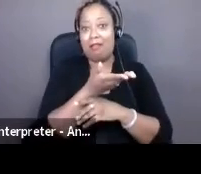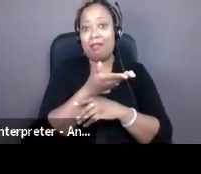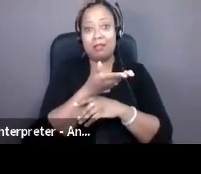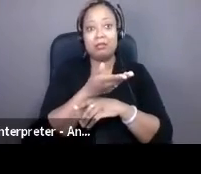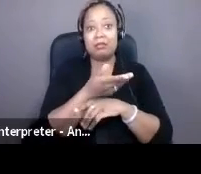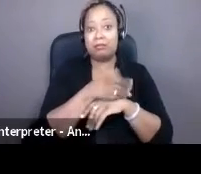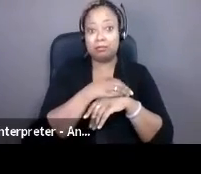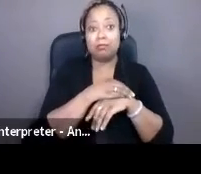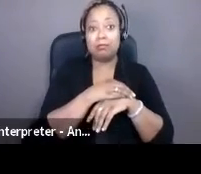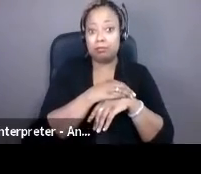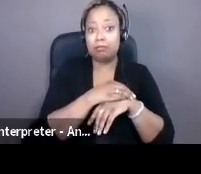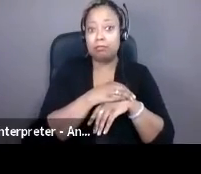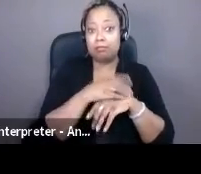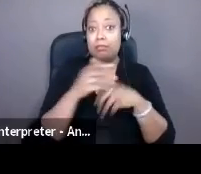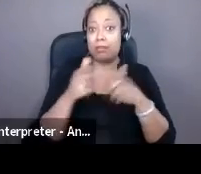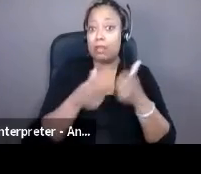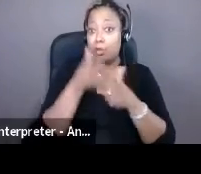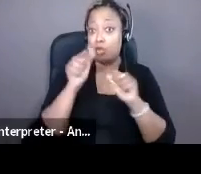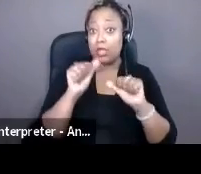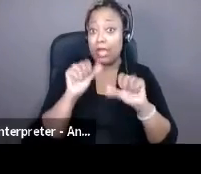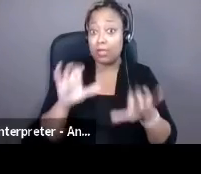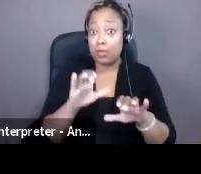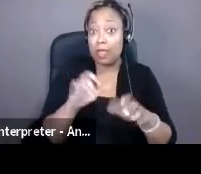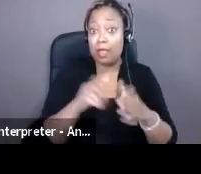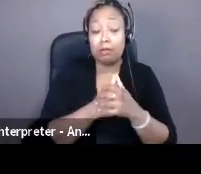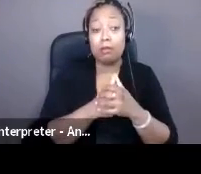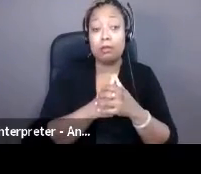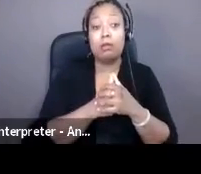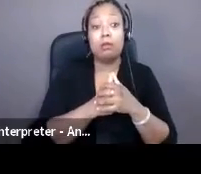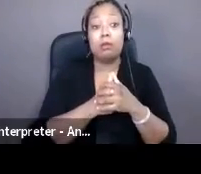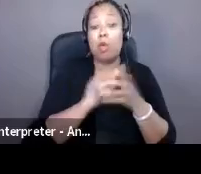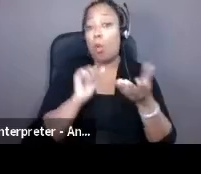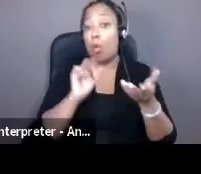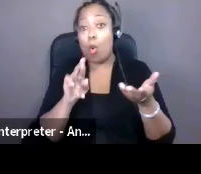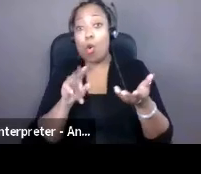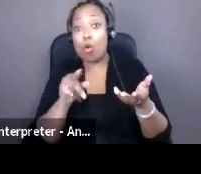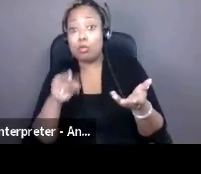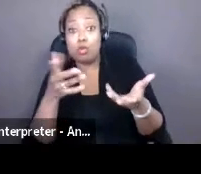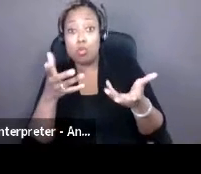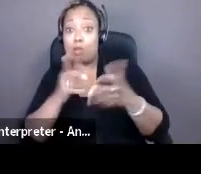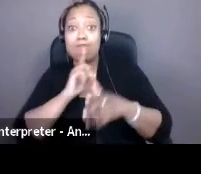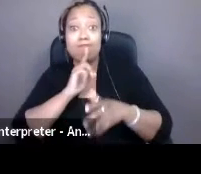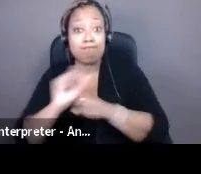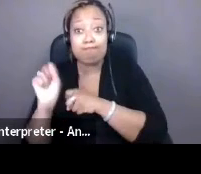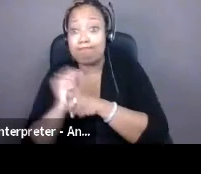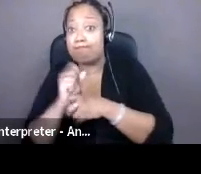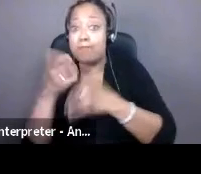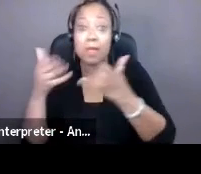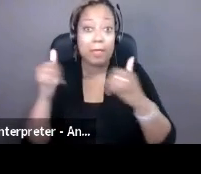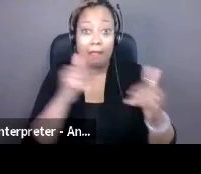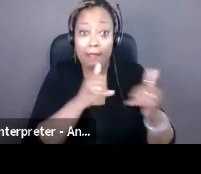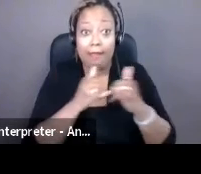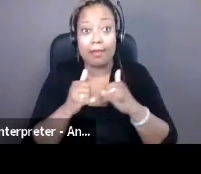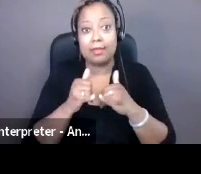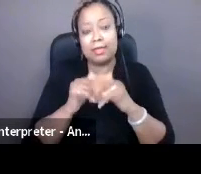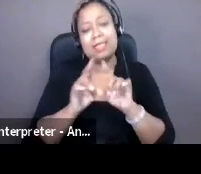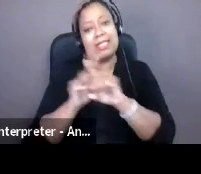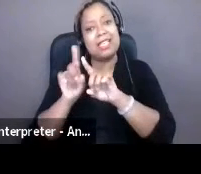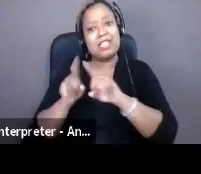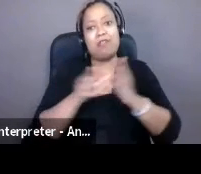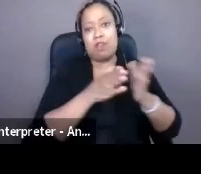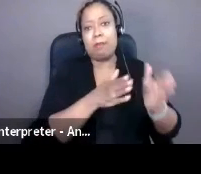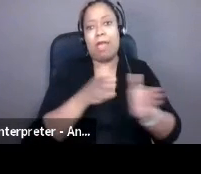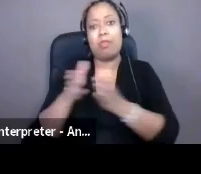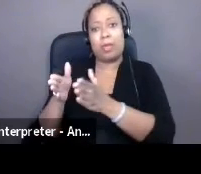that's mostly what you can do. Or are you looking to get out on course? Because there's a different pathway to think